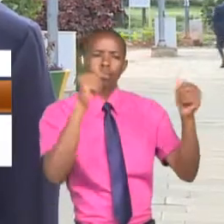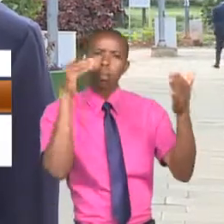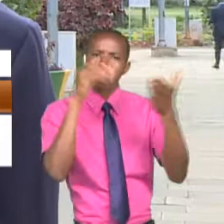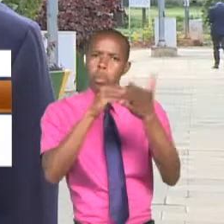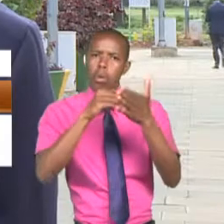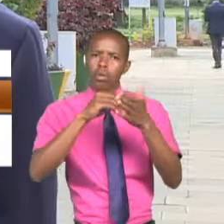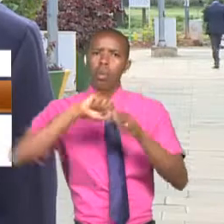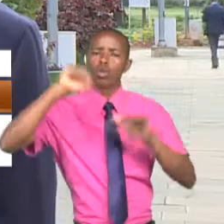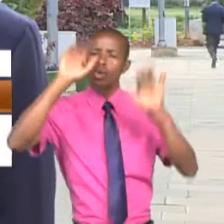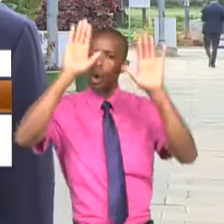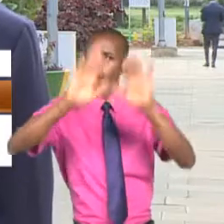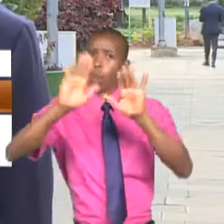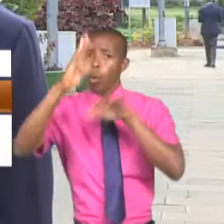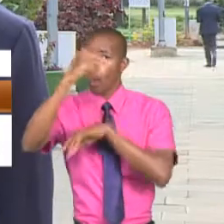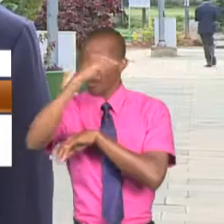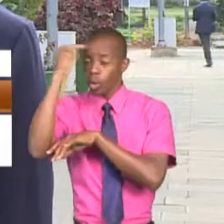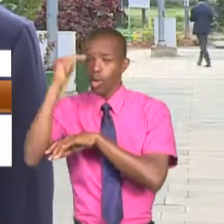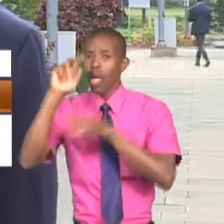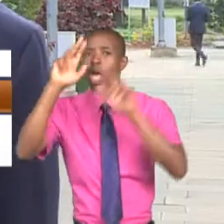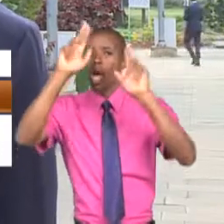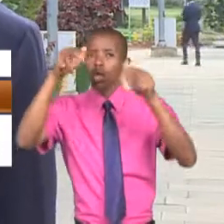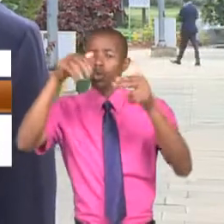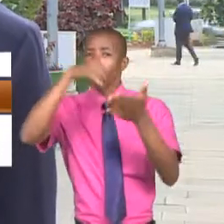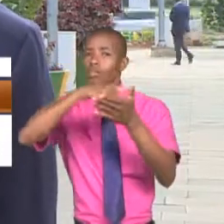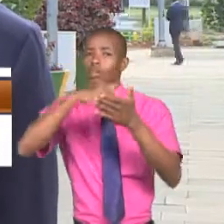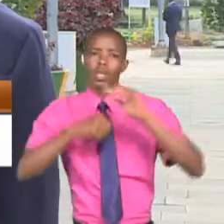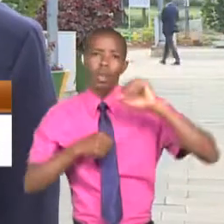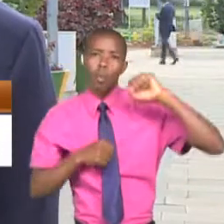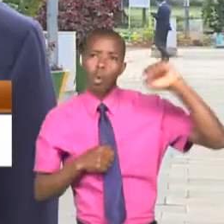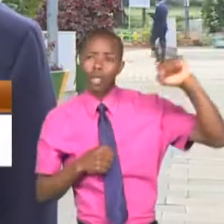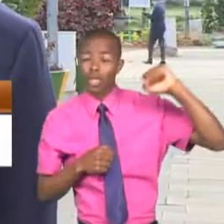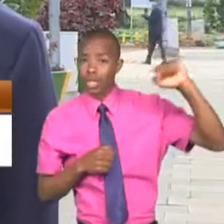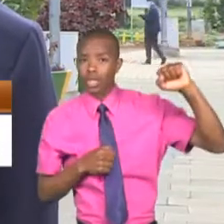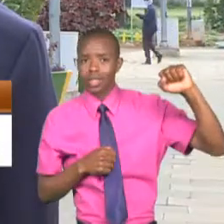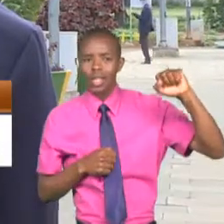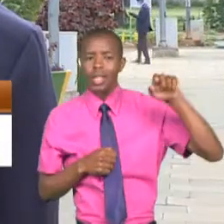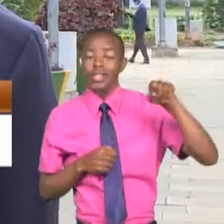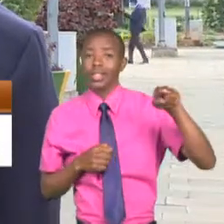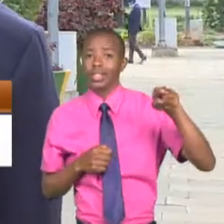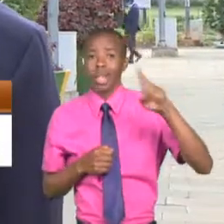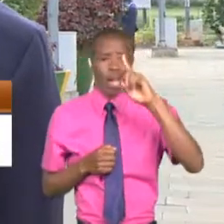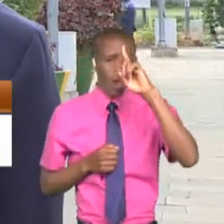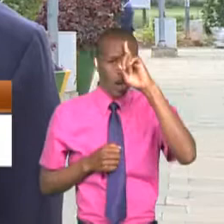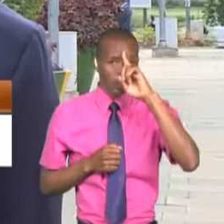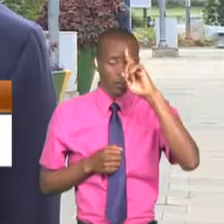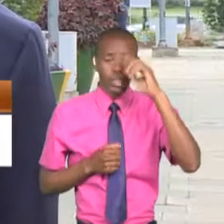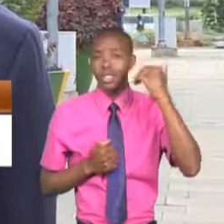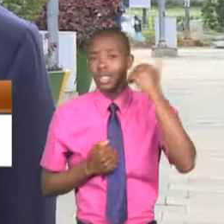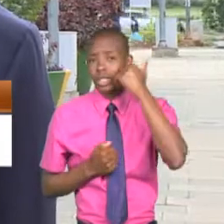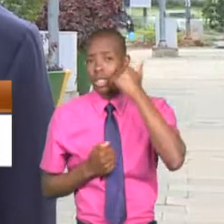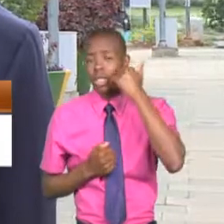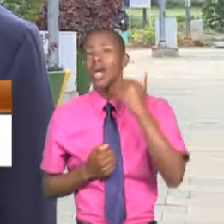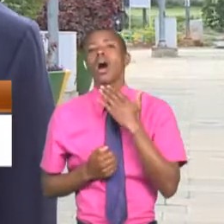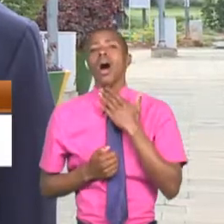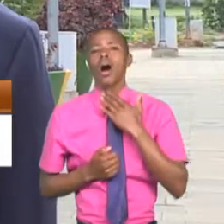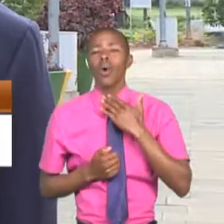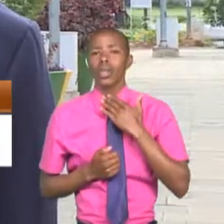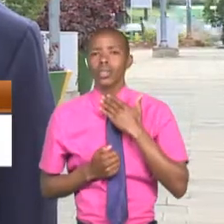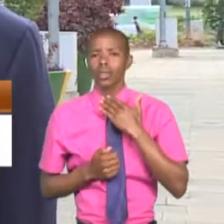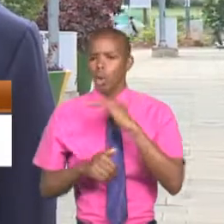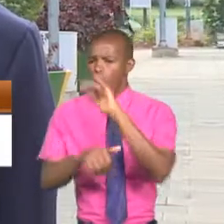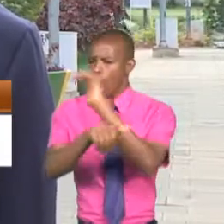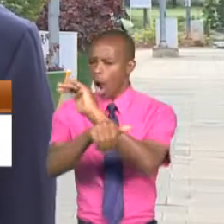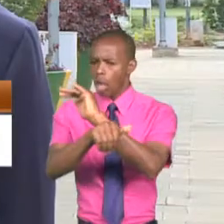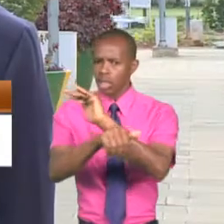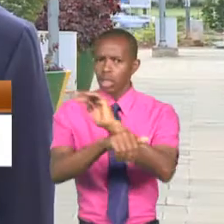because of issues to deal with the politics. This is a very serious disease, and I would like to ask